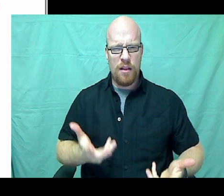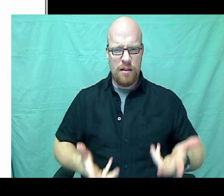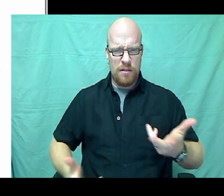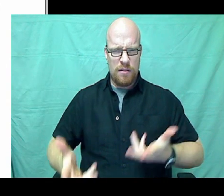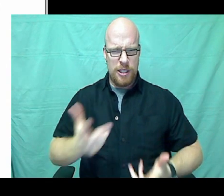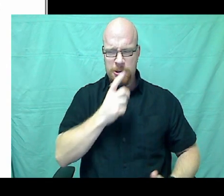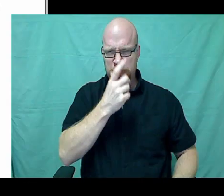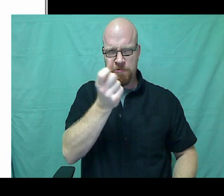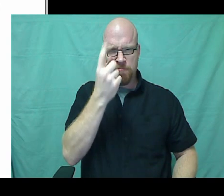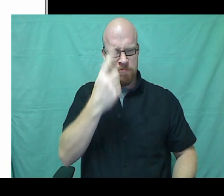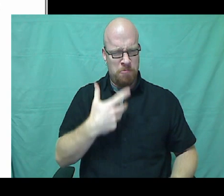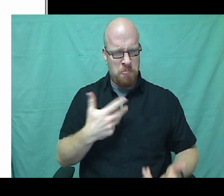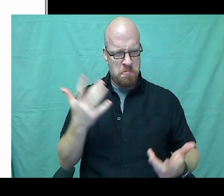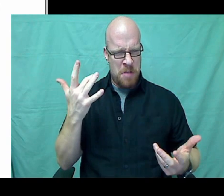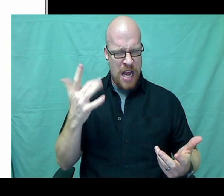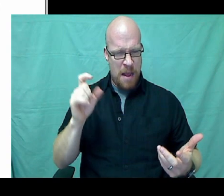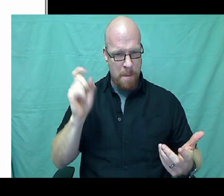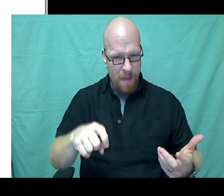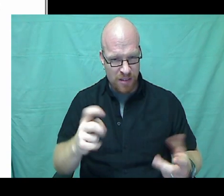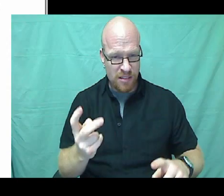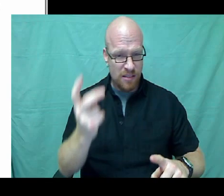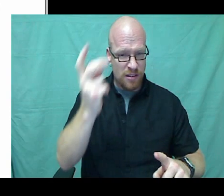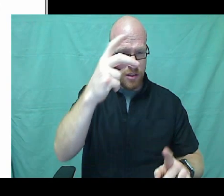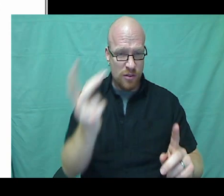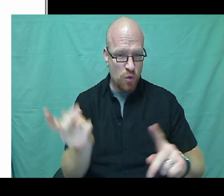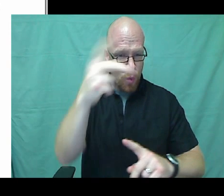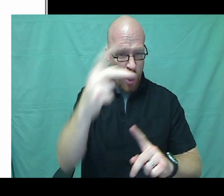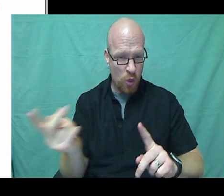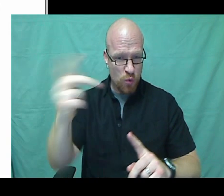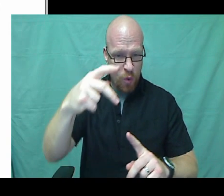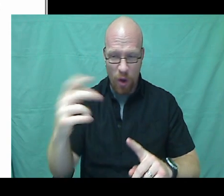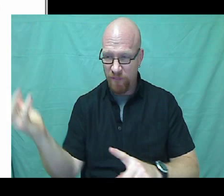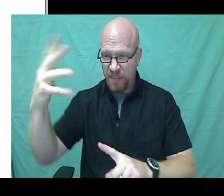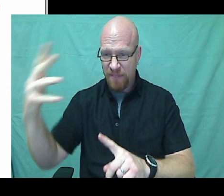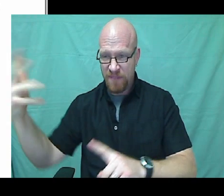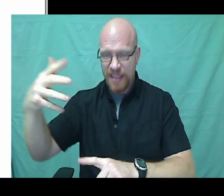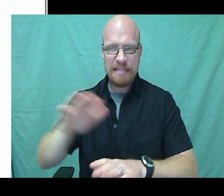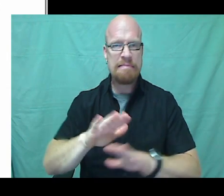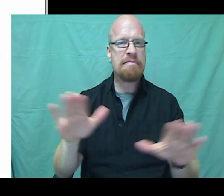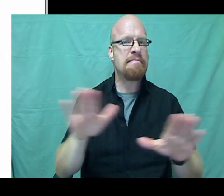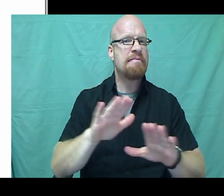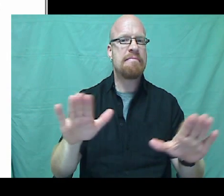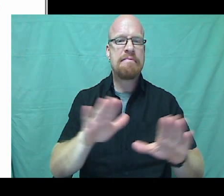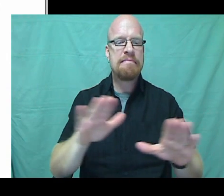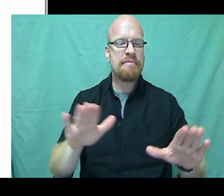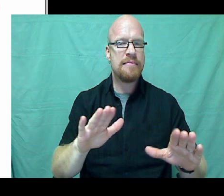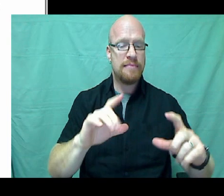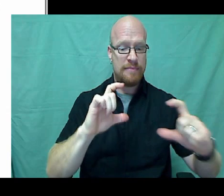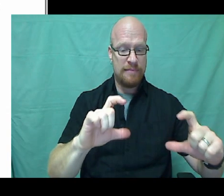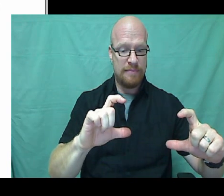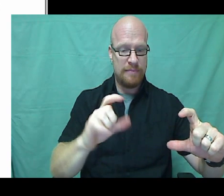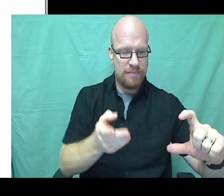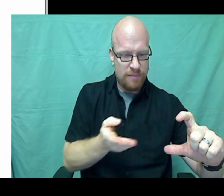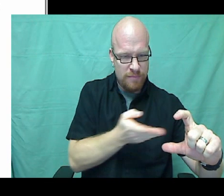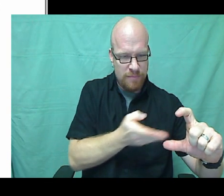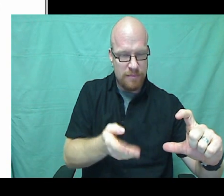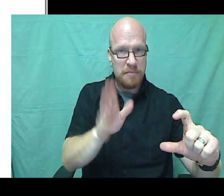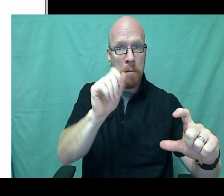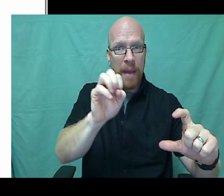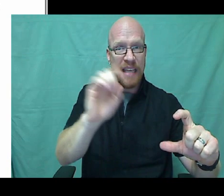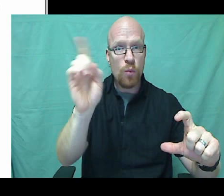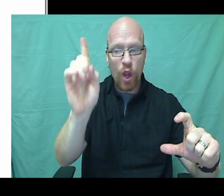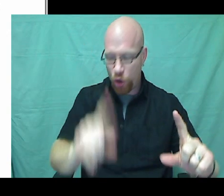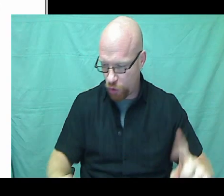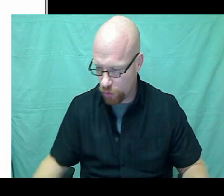Some students I've heard get confused. They think they have to square the first term and take the second term to the 5th